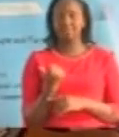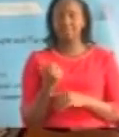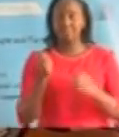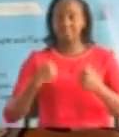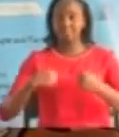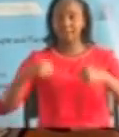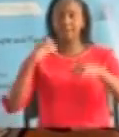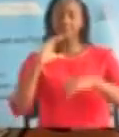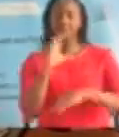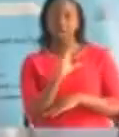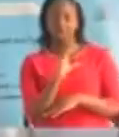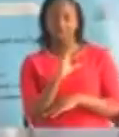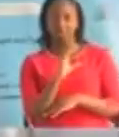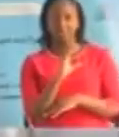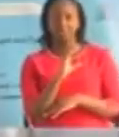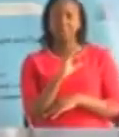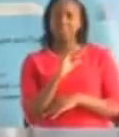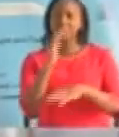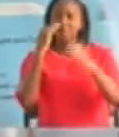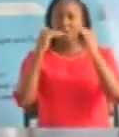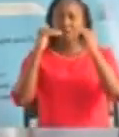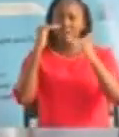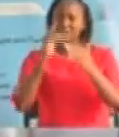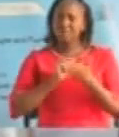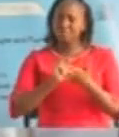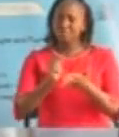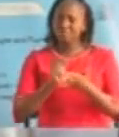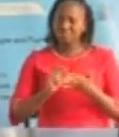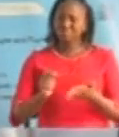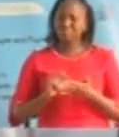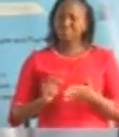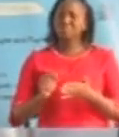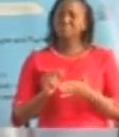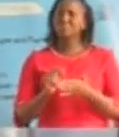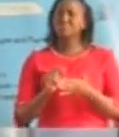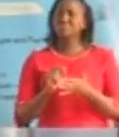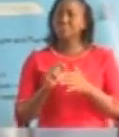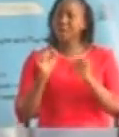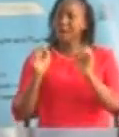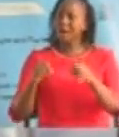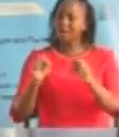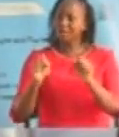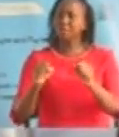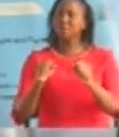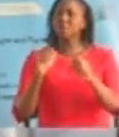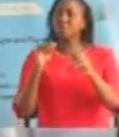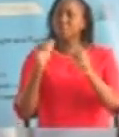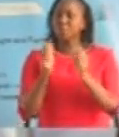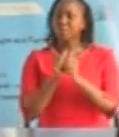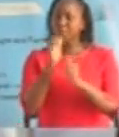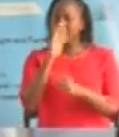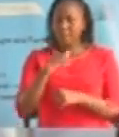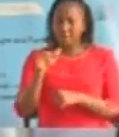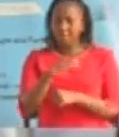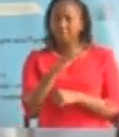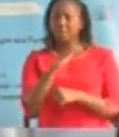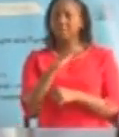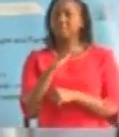Madam Chancellor, the university signed a collaborative agreement with the Center for Parliamentary Studies and